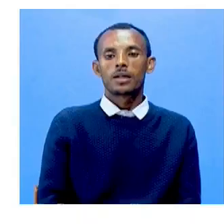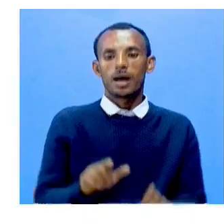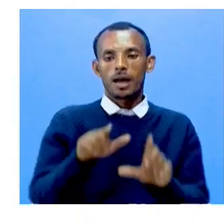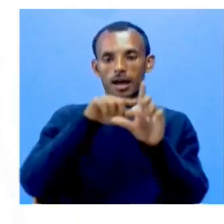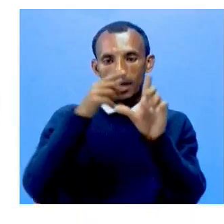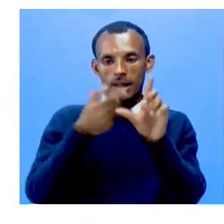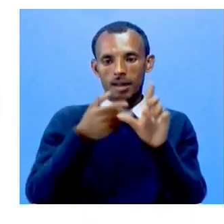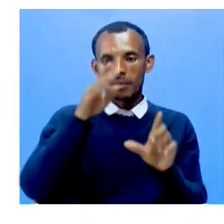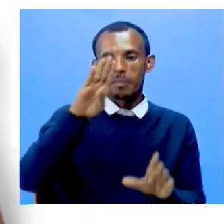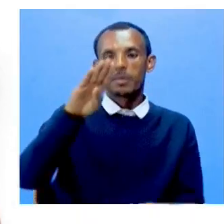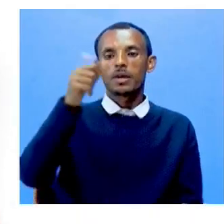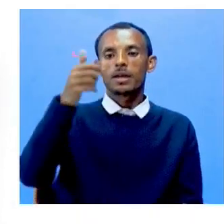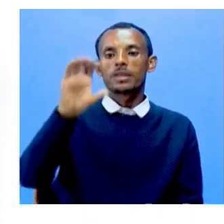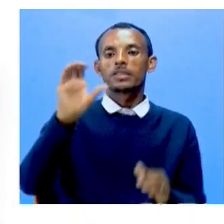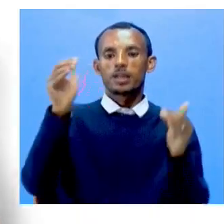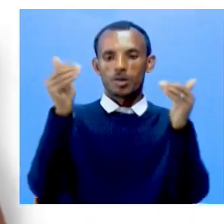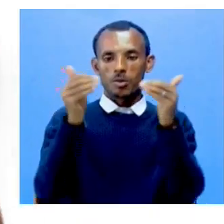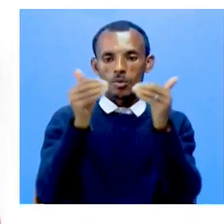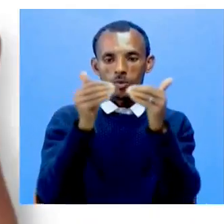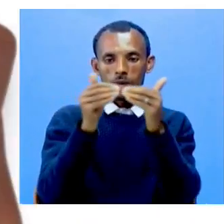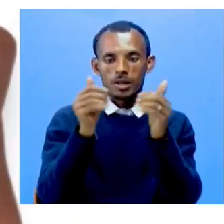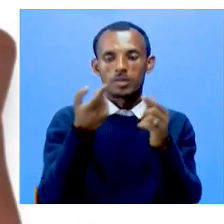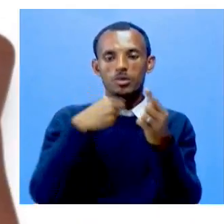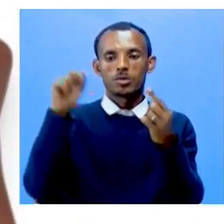that means, is congruent to